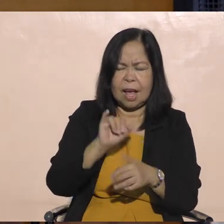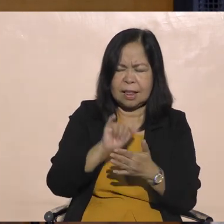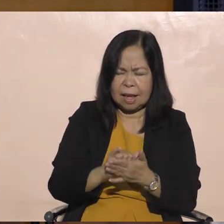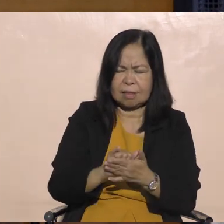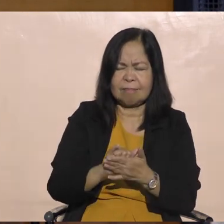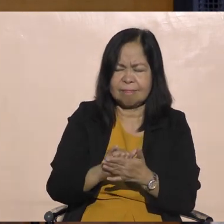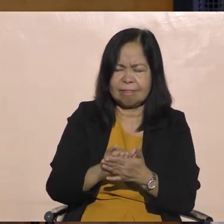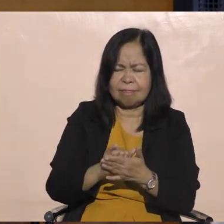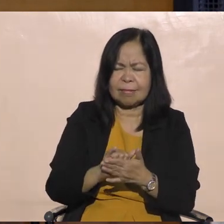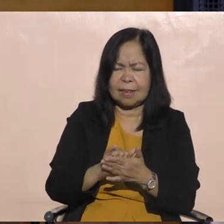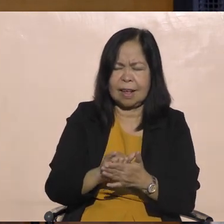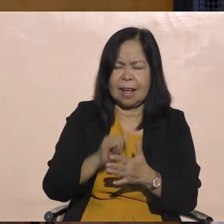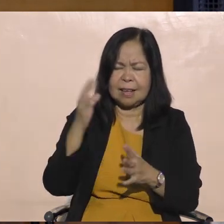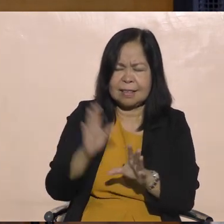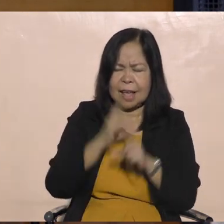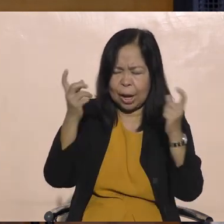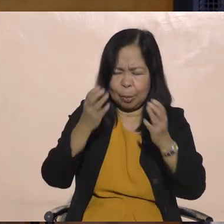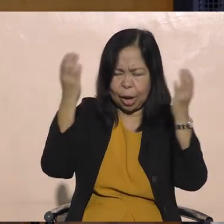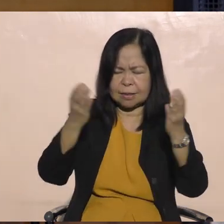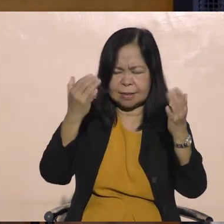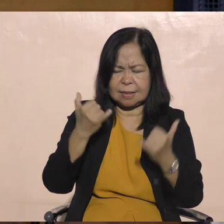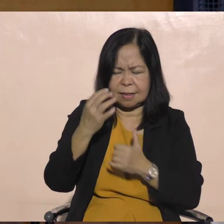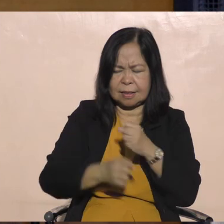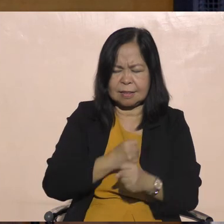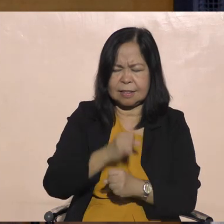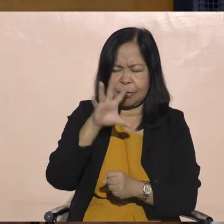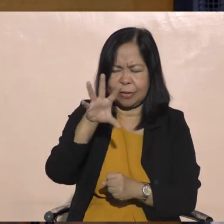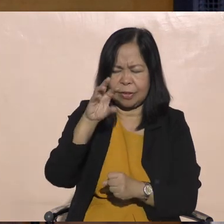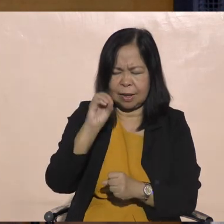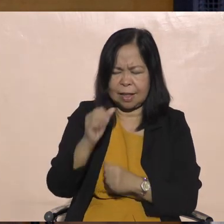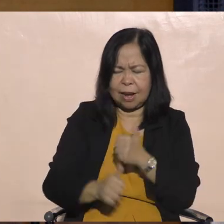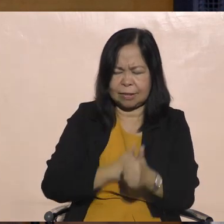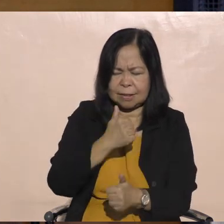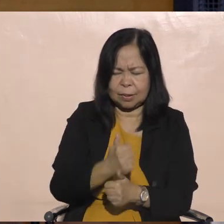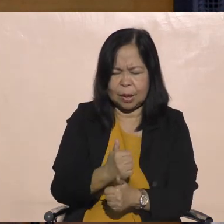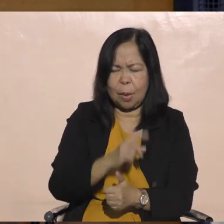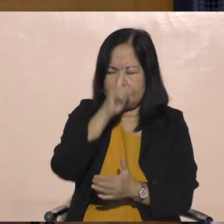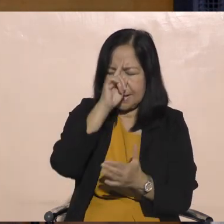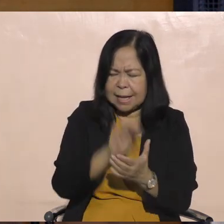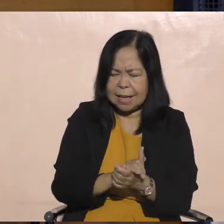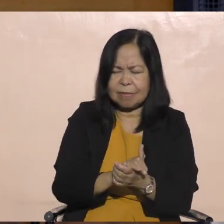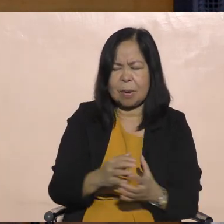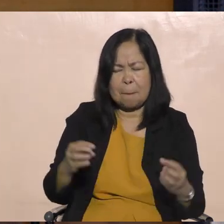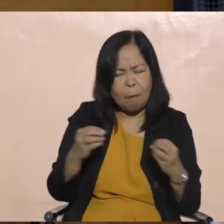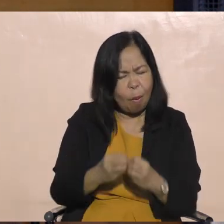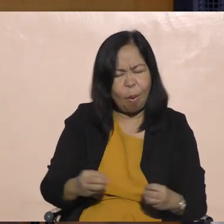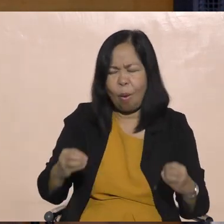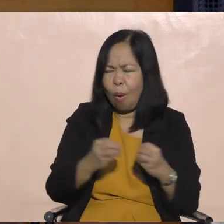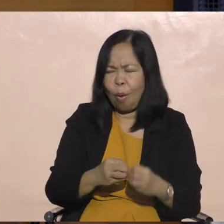that reaches this year's 50th years, Lord God. And we believe, Lord, hallelujah, that there will be